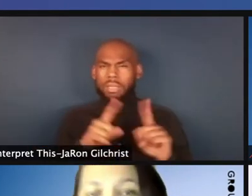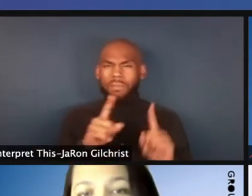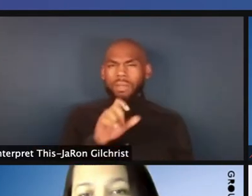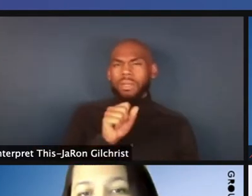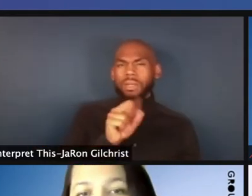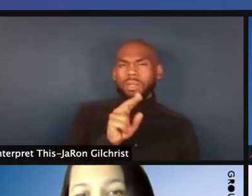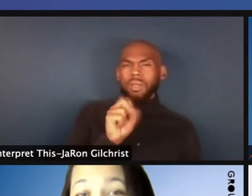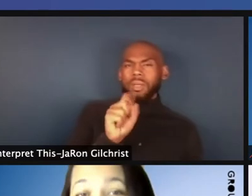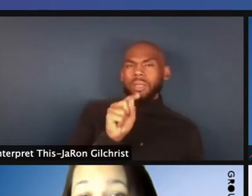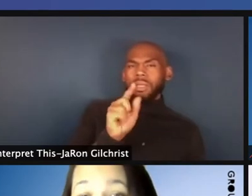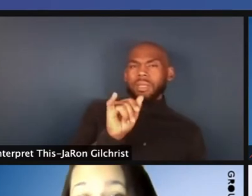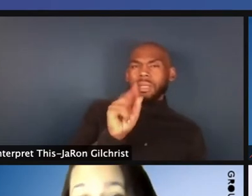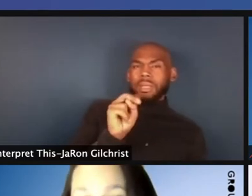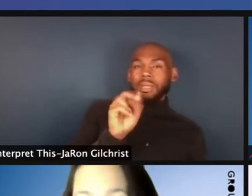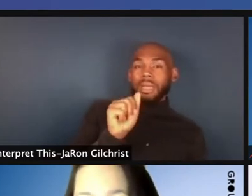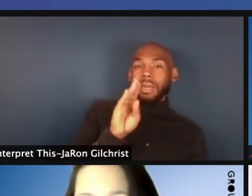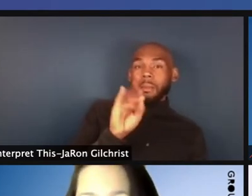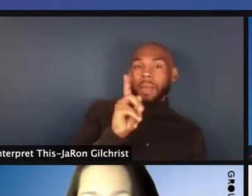environmentalism?